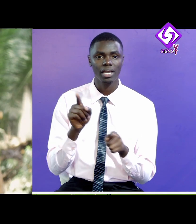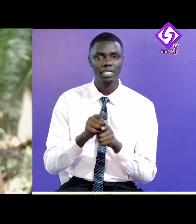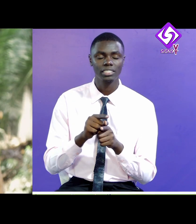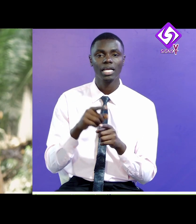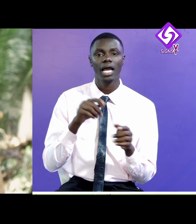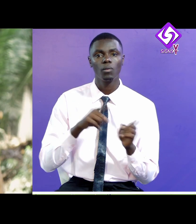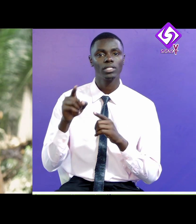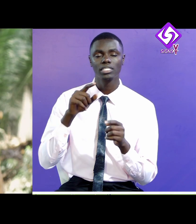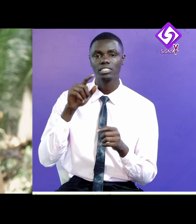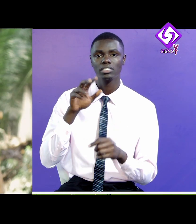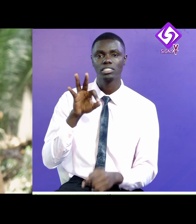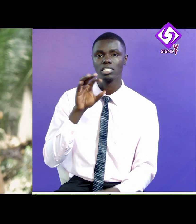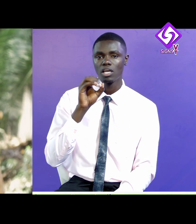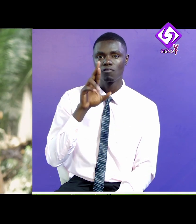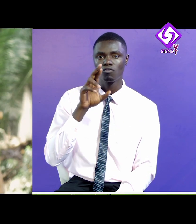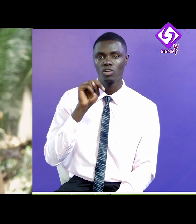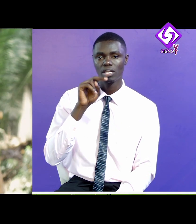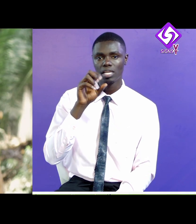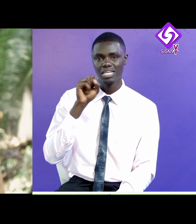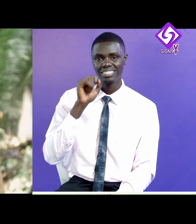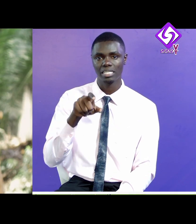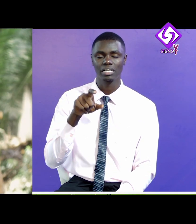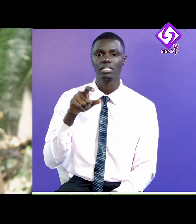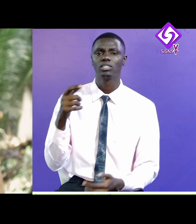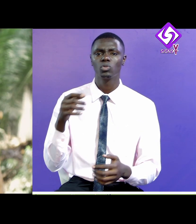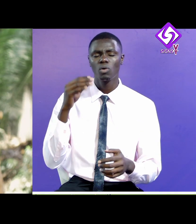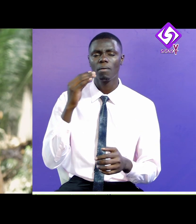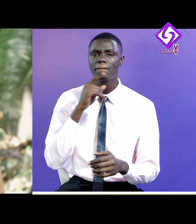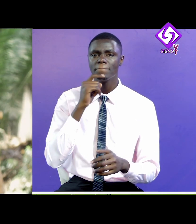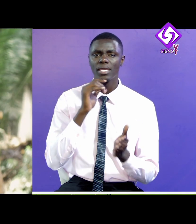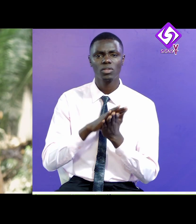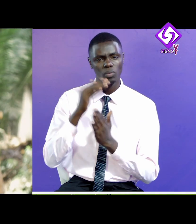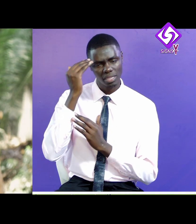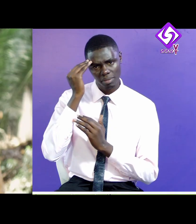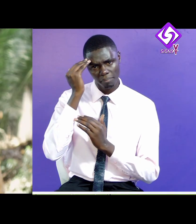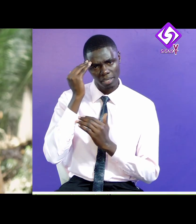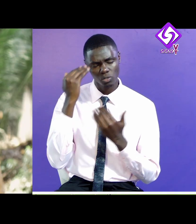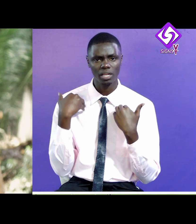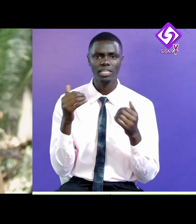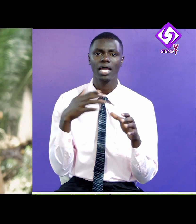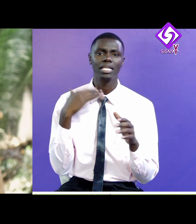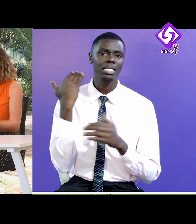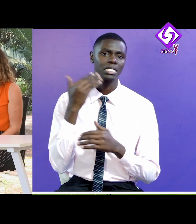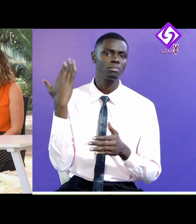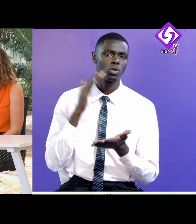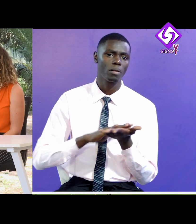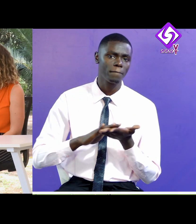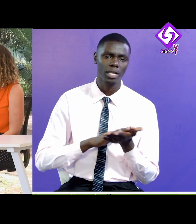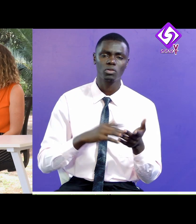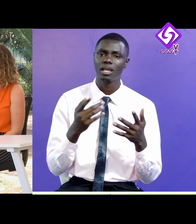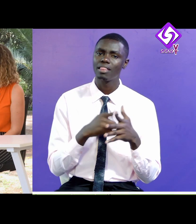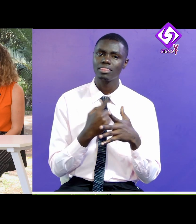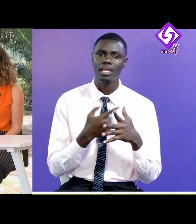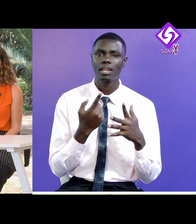mental health, which is specifically with men with mental illness and criminal backgrounds. And then my journey led from